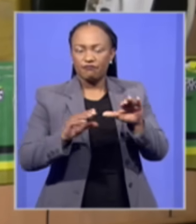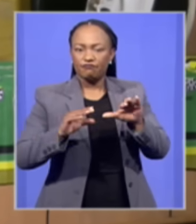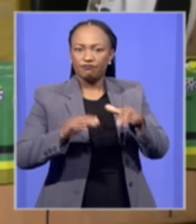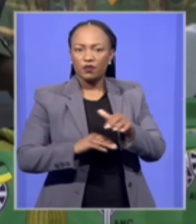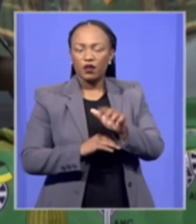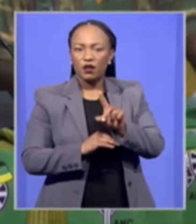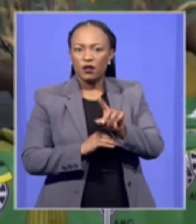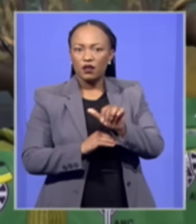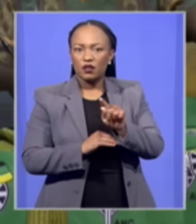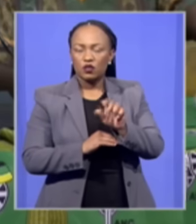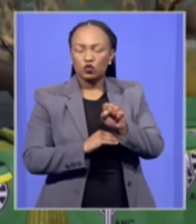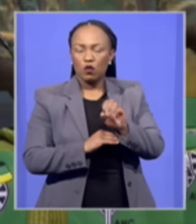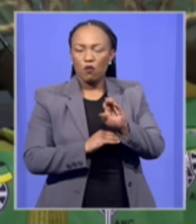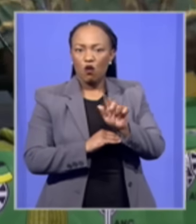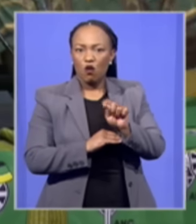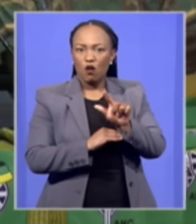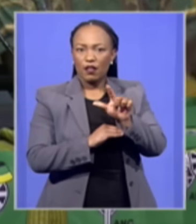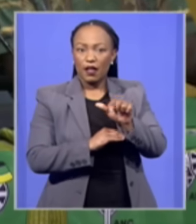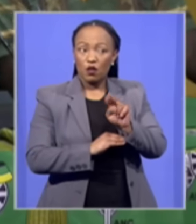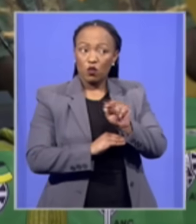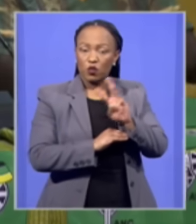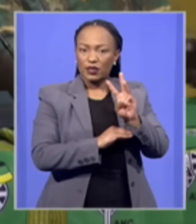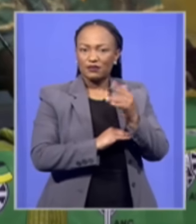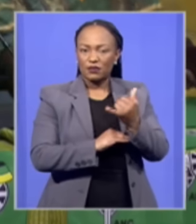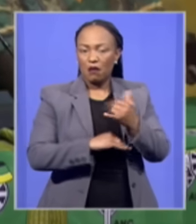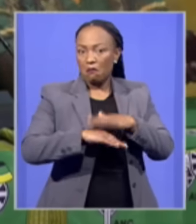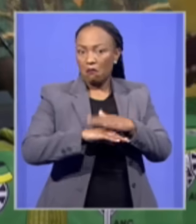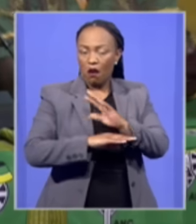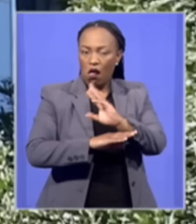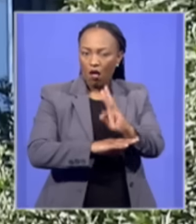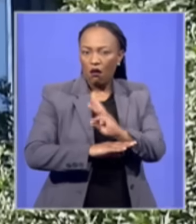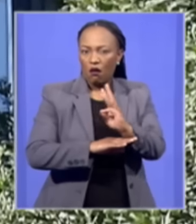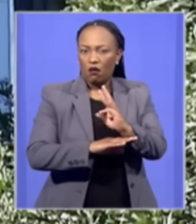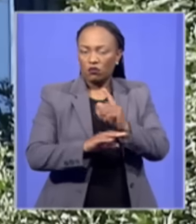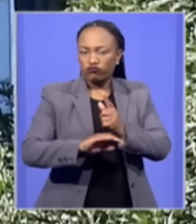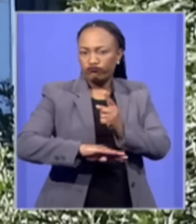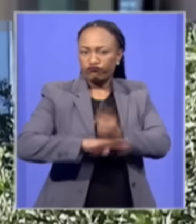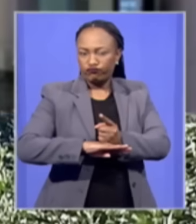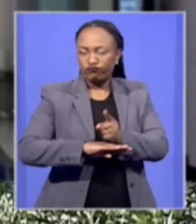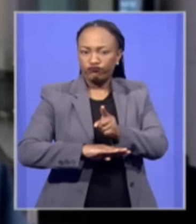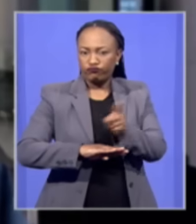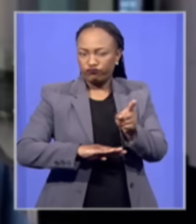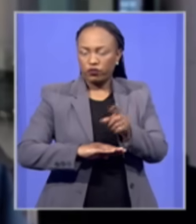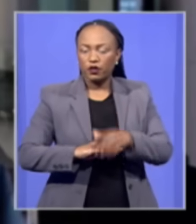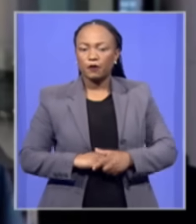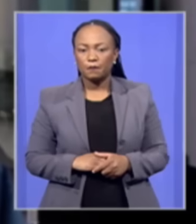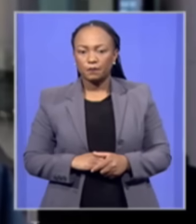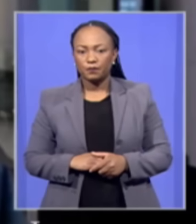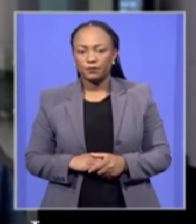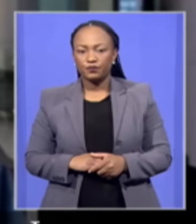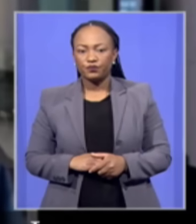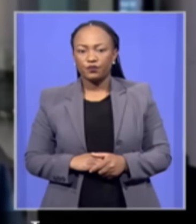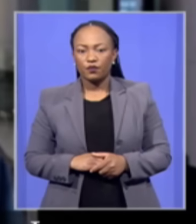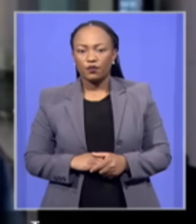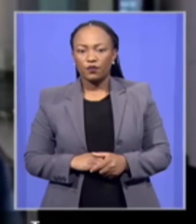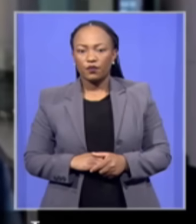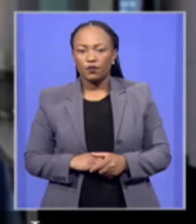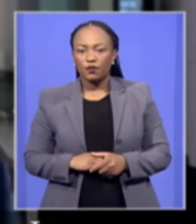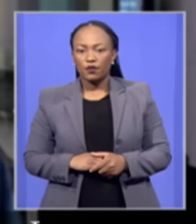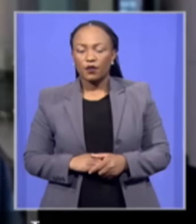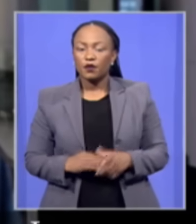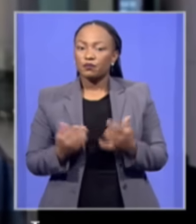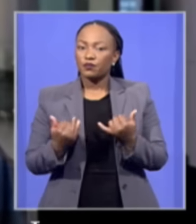provinseng ya North West ba tobane le mehato e matla ya kgalemo. We are losing a ground against the euro and the pound as well, and that's also